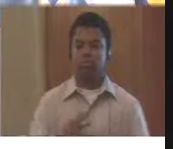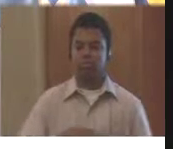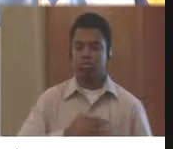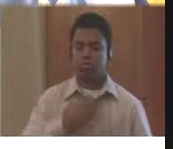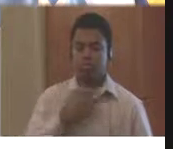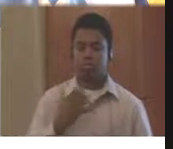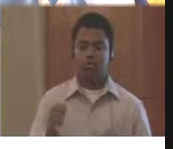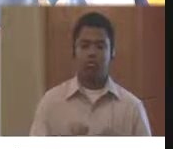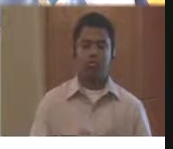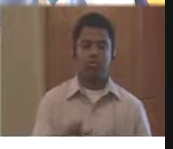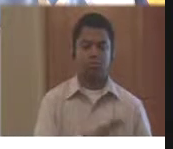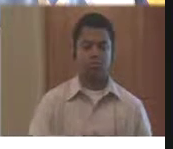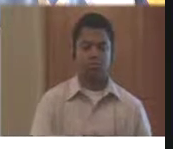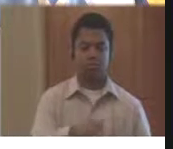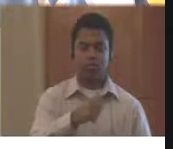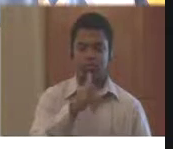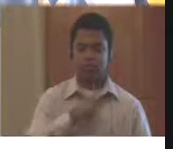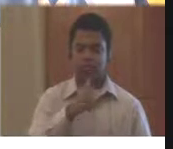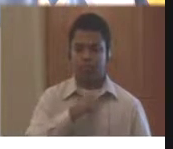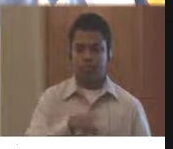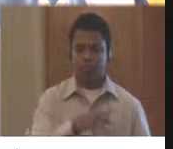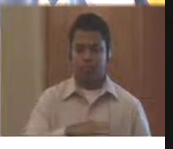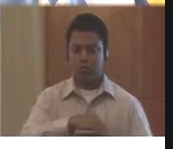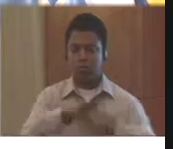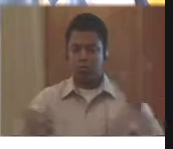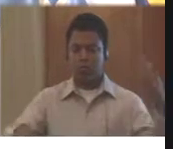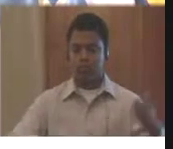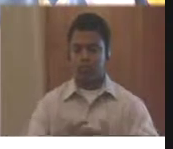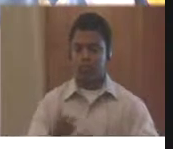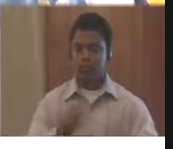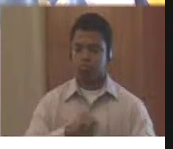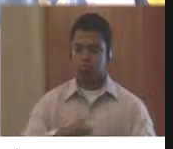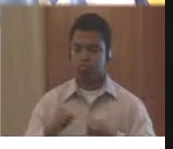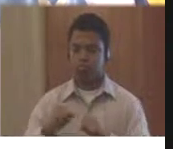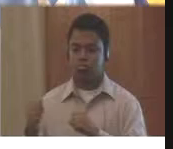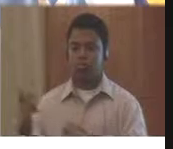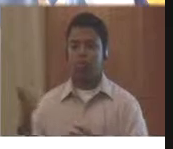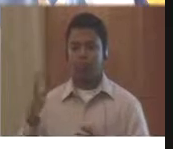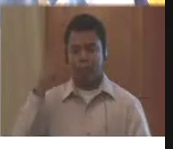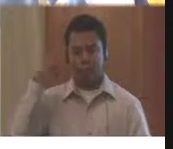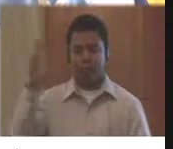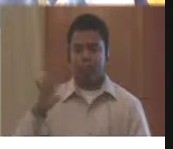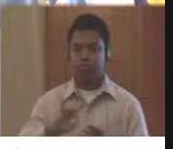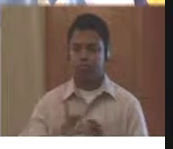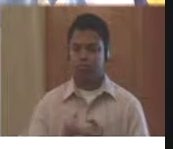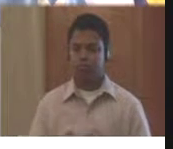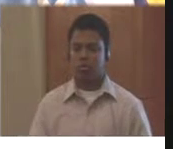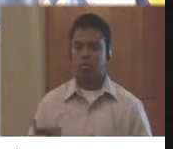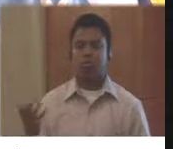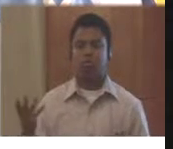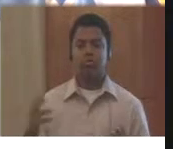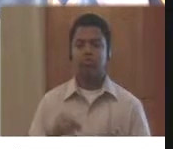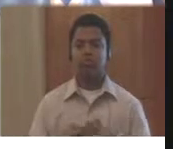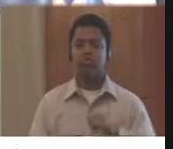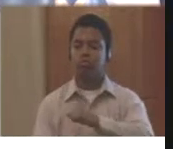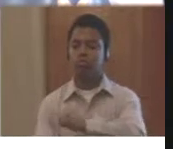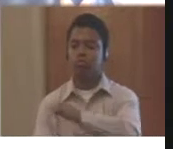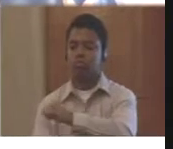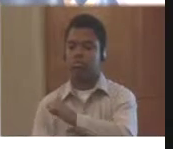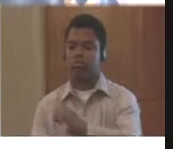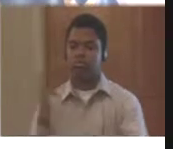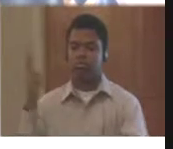private sector, all of whom are essential actors for building resilience, which needs to be based